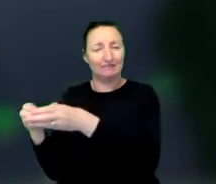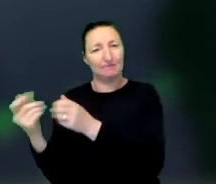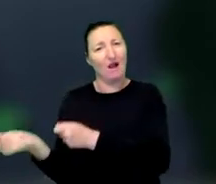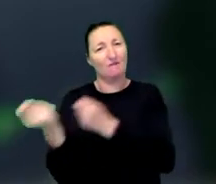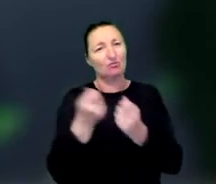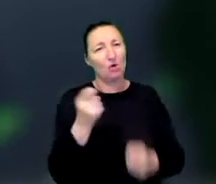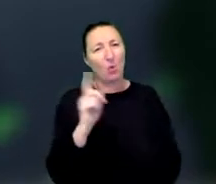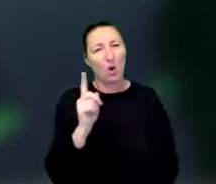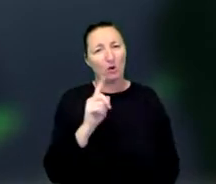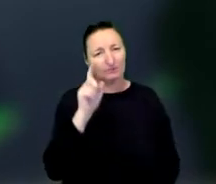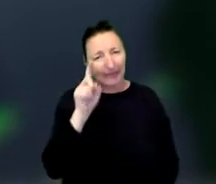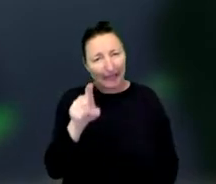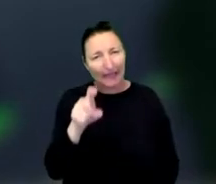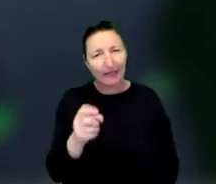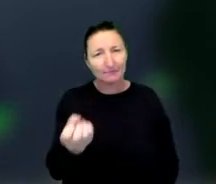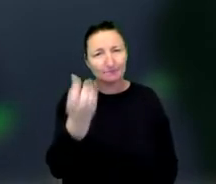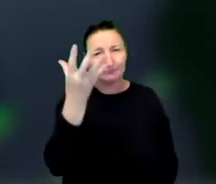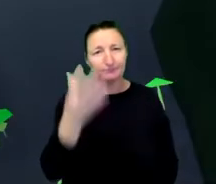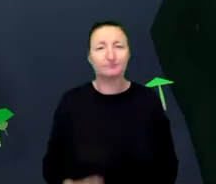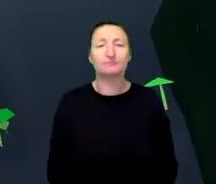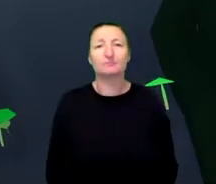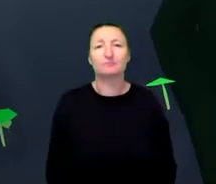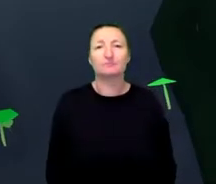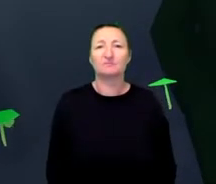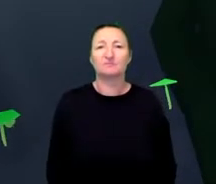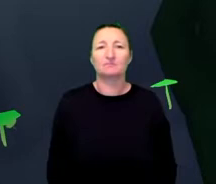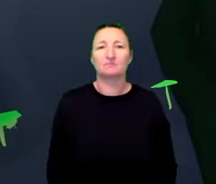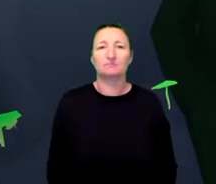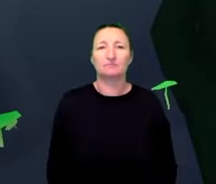bring something from our output? From output, yeah.